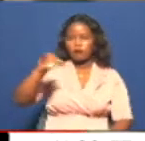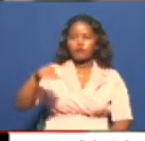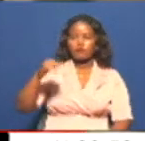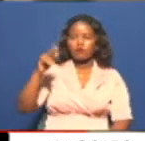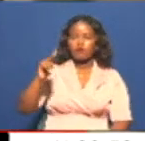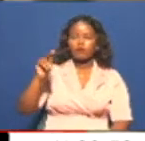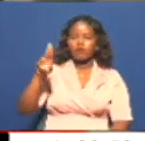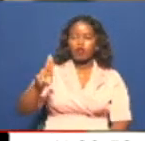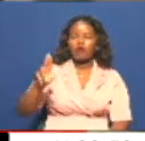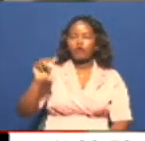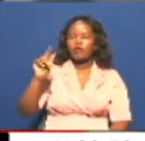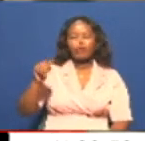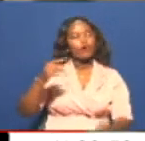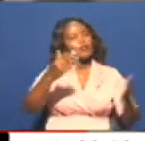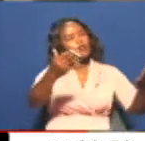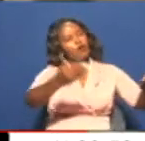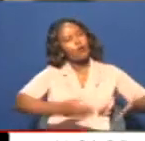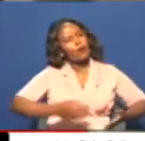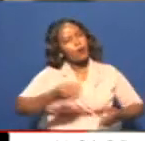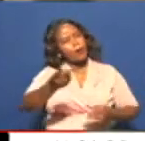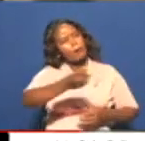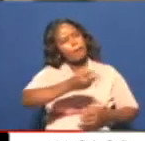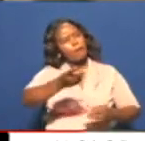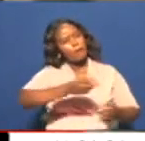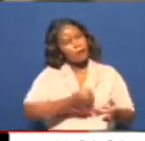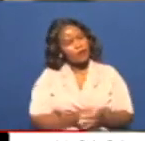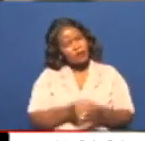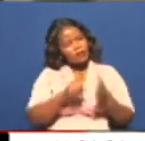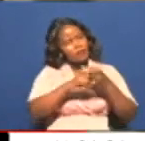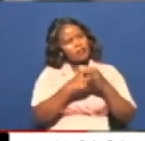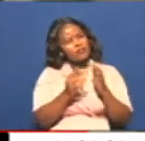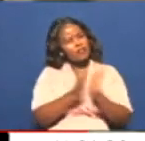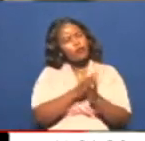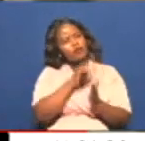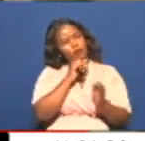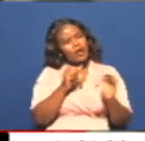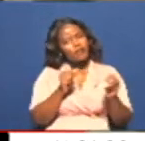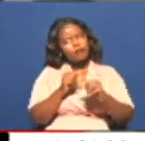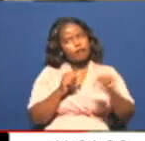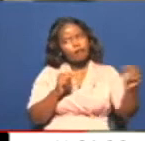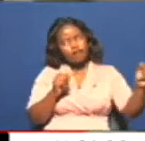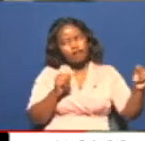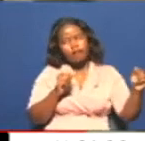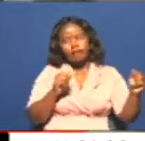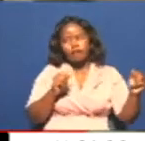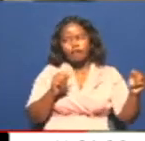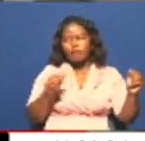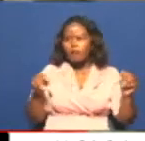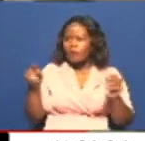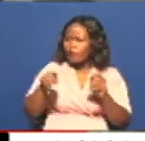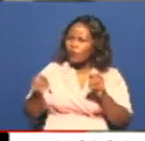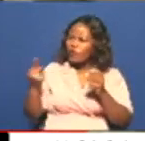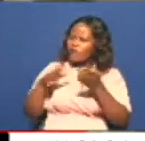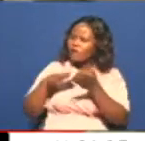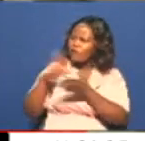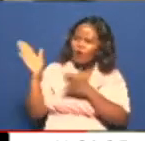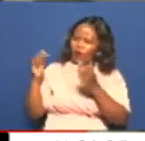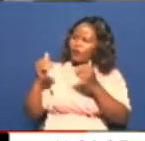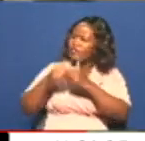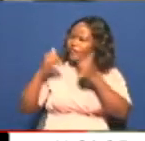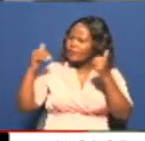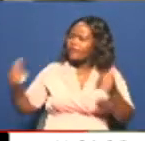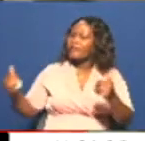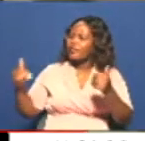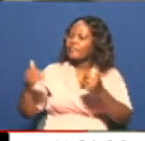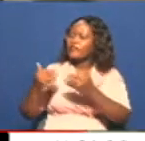Technology. Welcome, gentlemen. Thank you. Thank you. I have to start with you, Churchil. Are we more divided now than we were when we were going to the polls in the